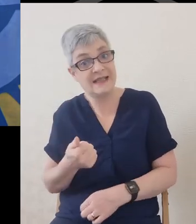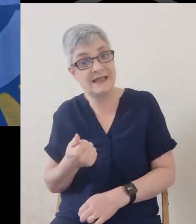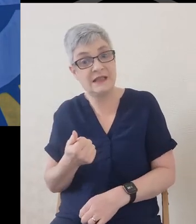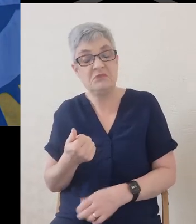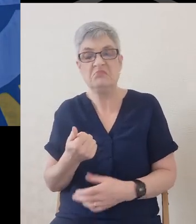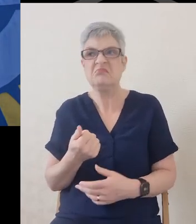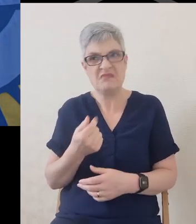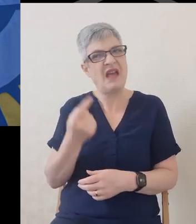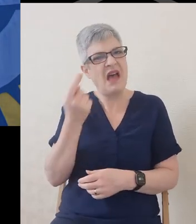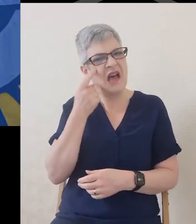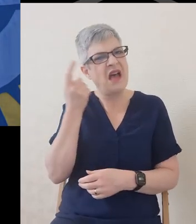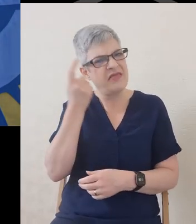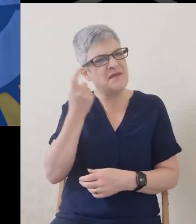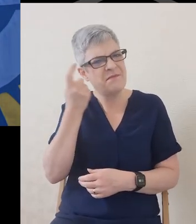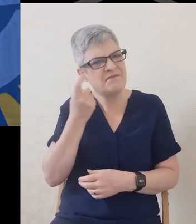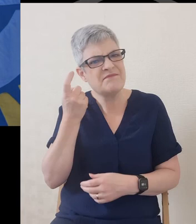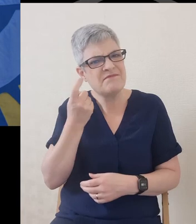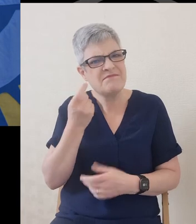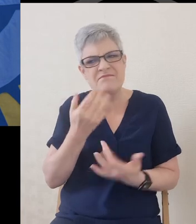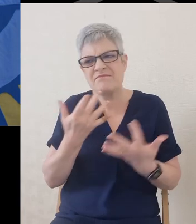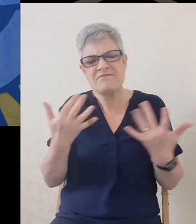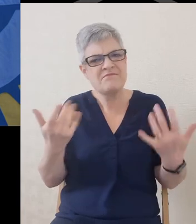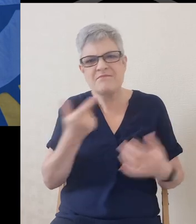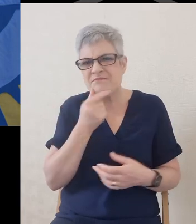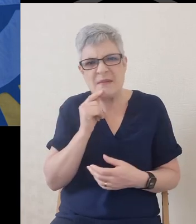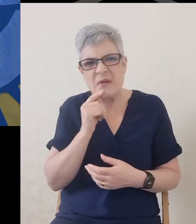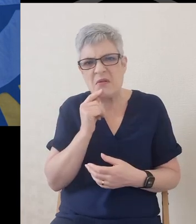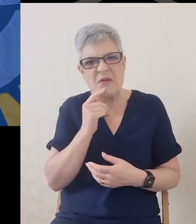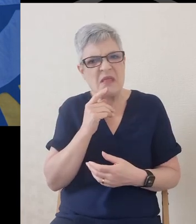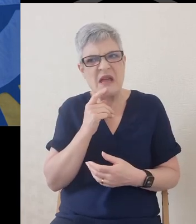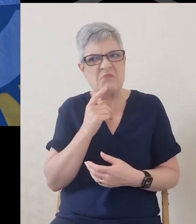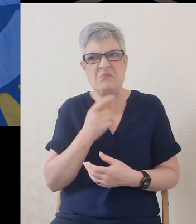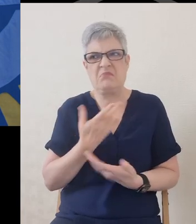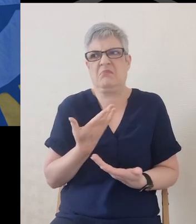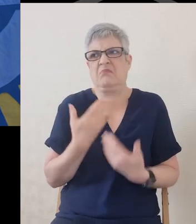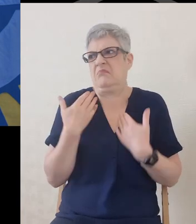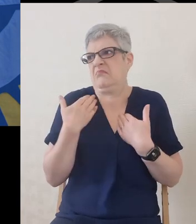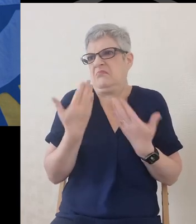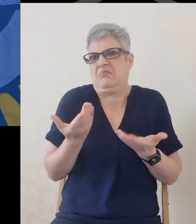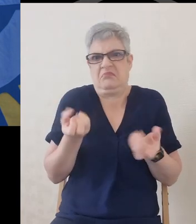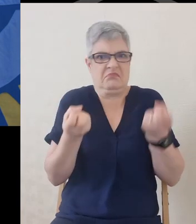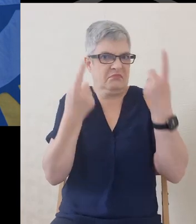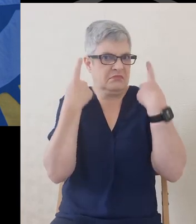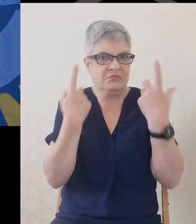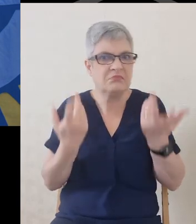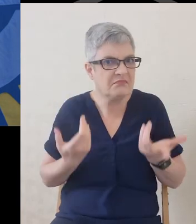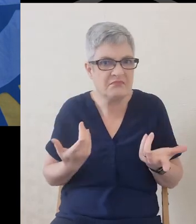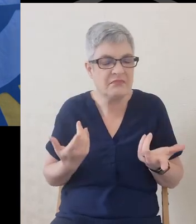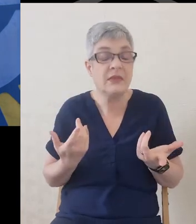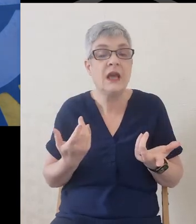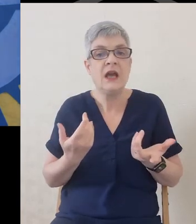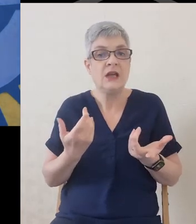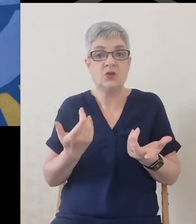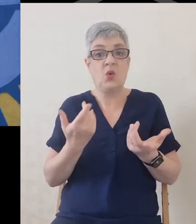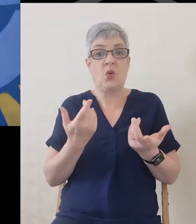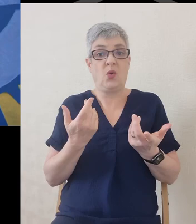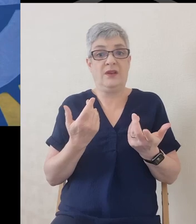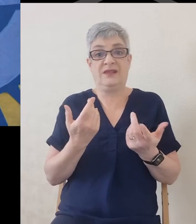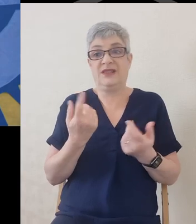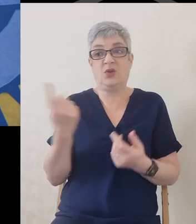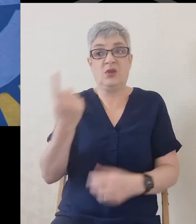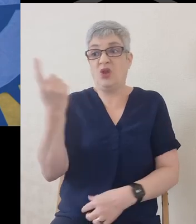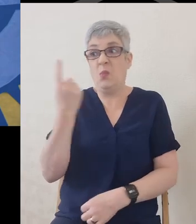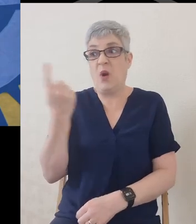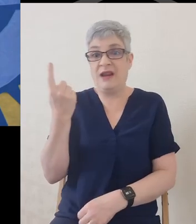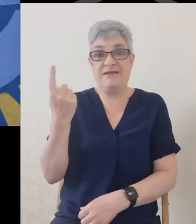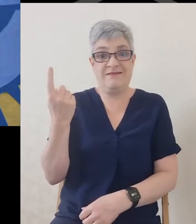suspect that many a person would be stumped by that. I mean, clearly there's not some guy kicking around the Middle